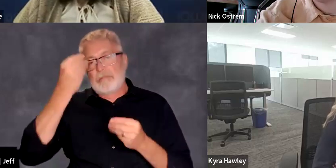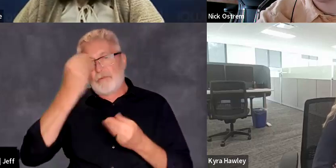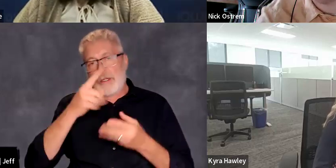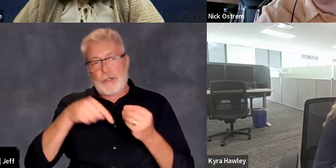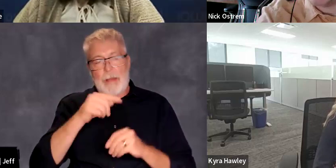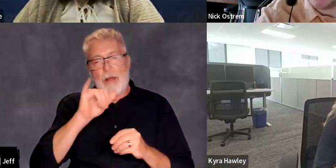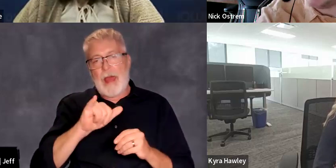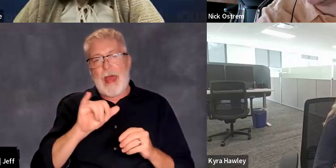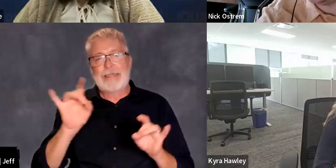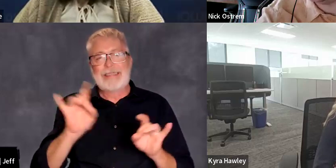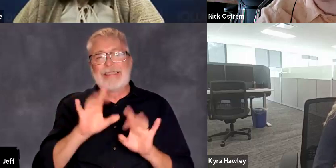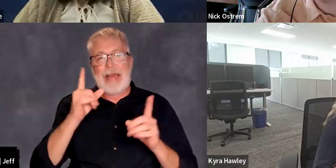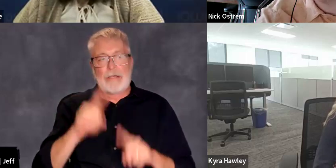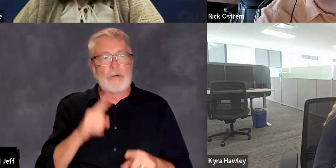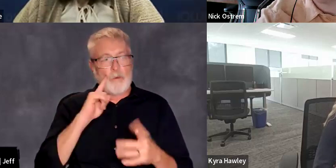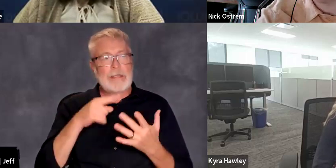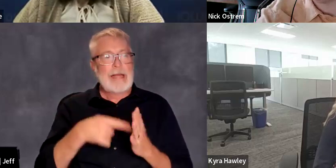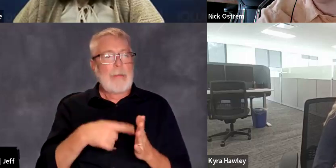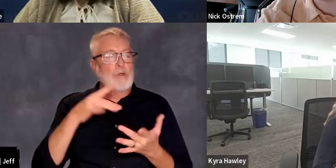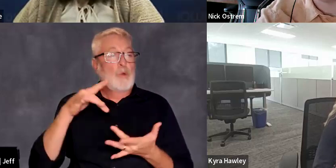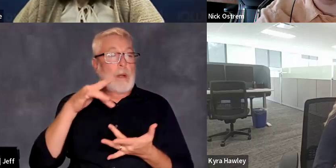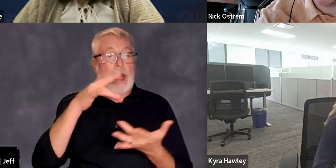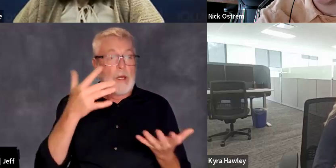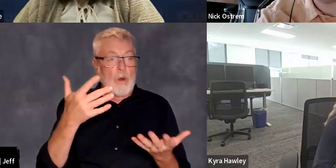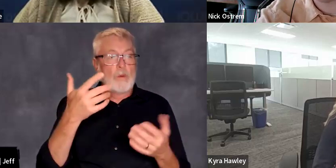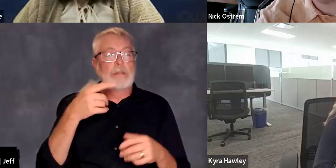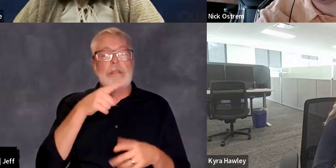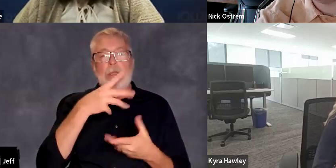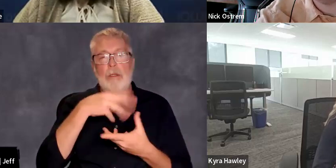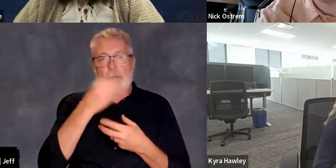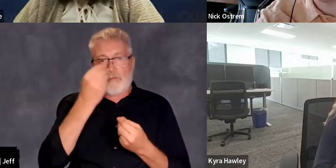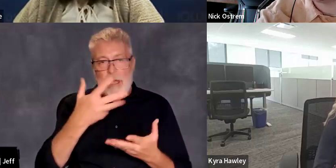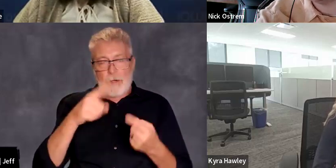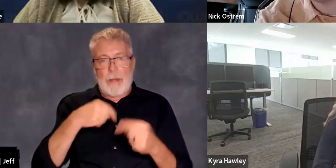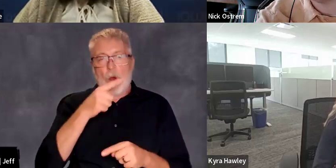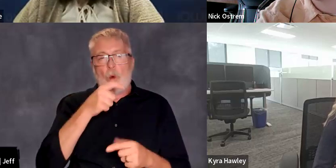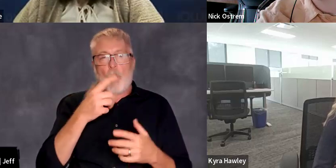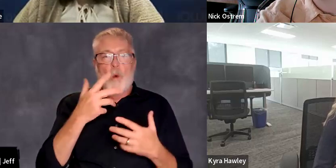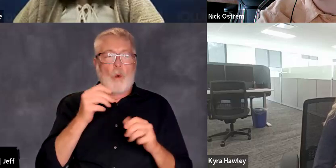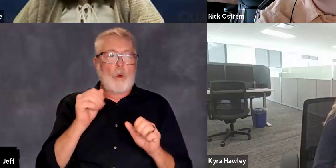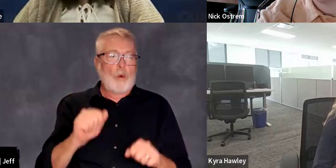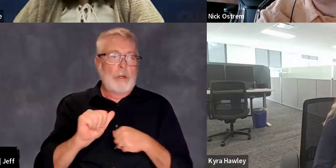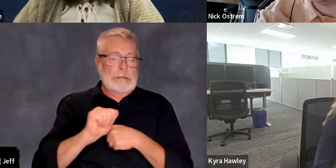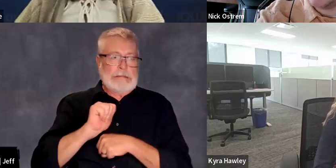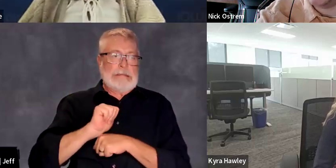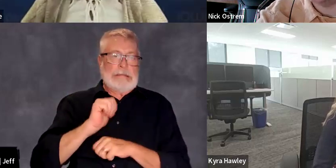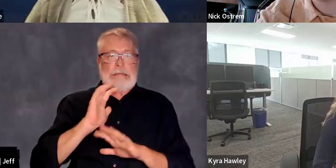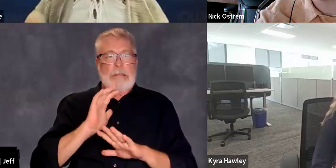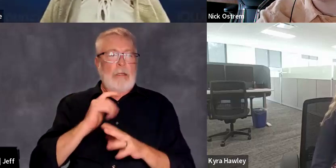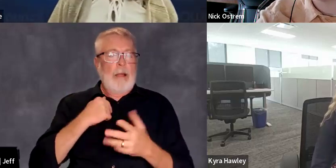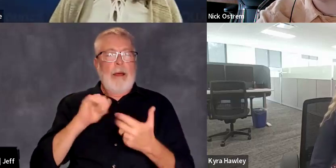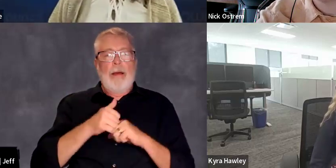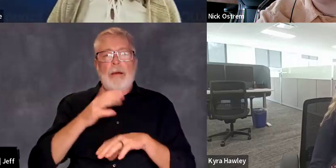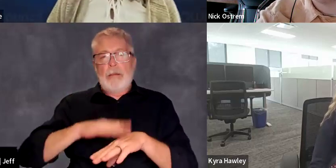this. So, for example, for tornadoes, it's got some information about who is at risk for tornadoes, how you'll be alerted